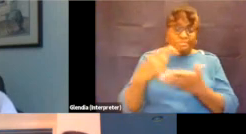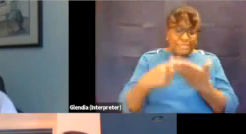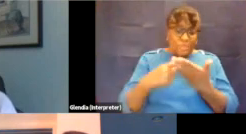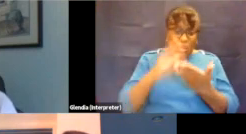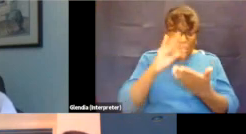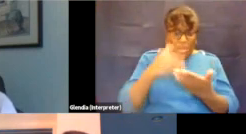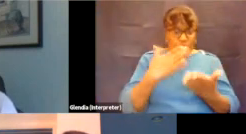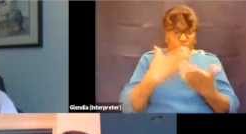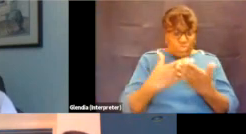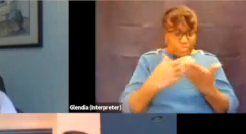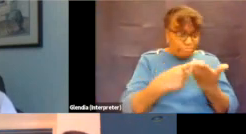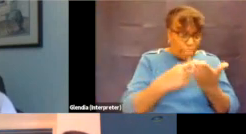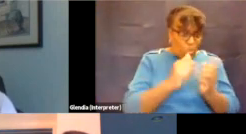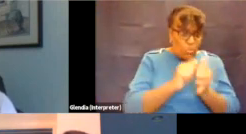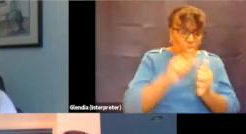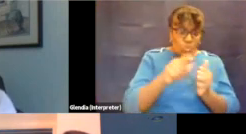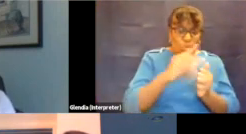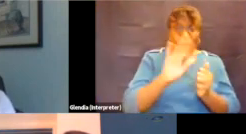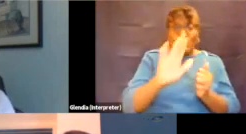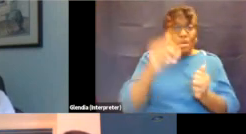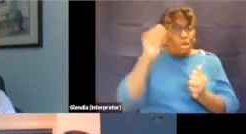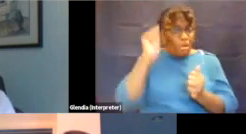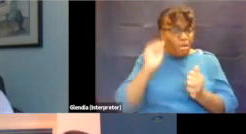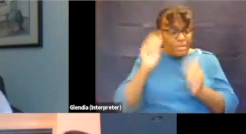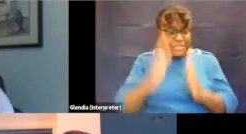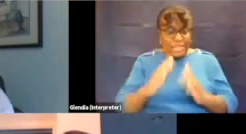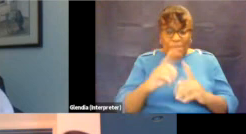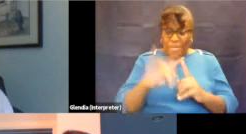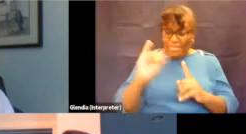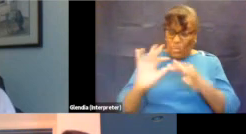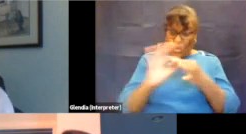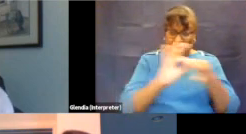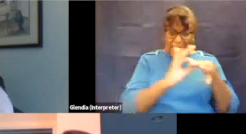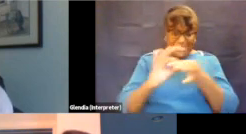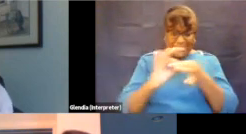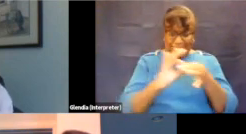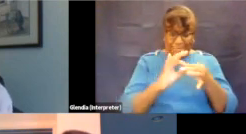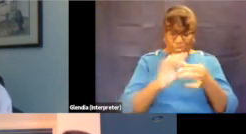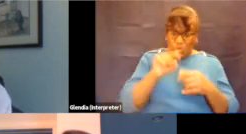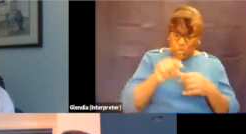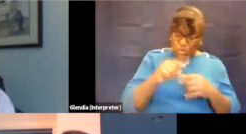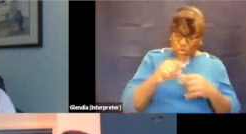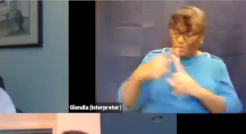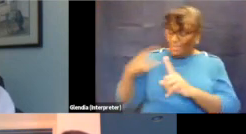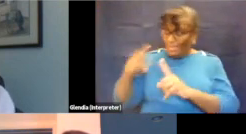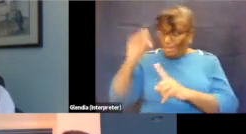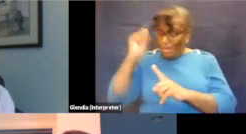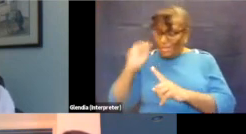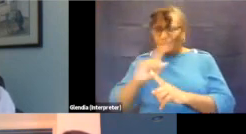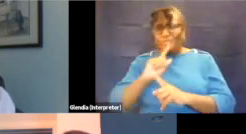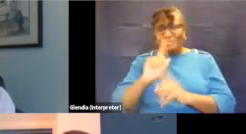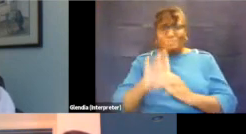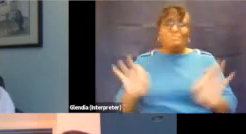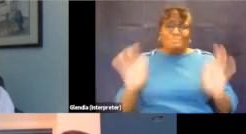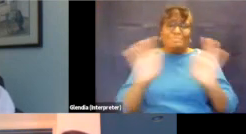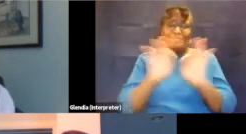you and your audiologist. But the relationship between you and your audiologist is really important. So you always want to make the most of your time. So